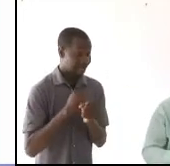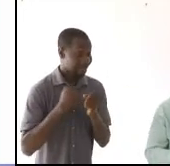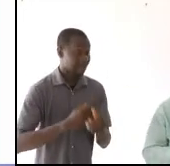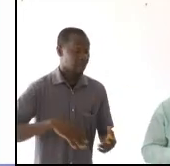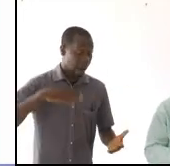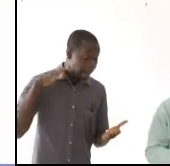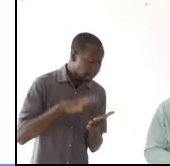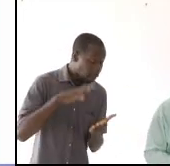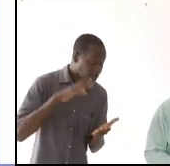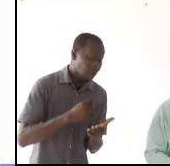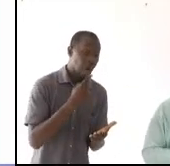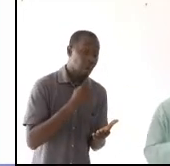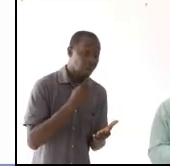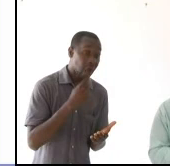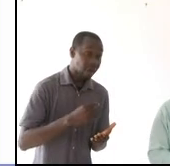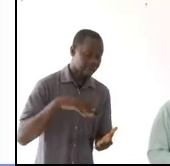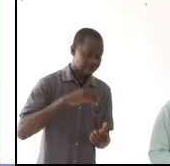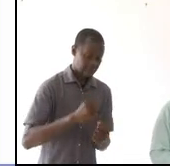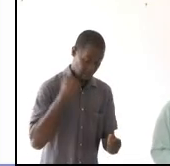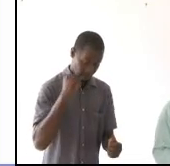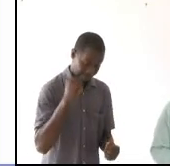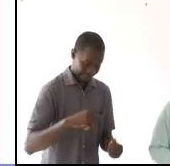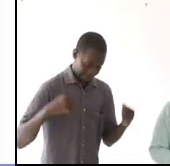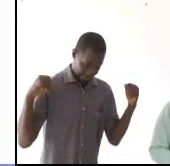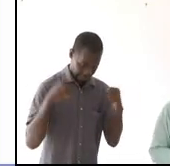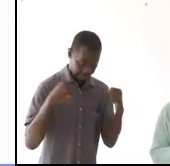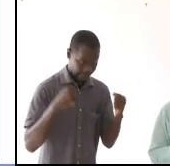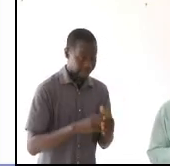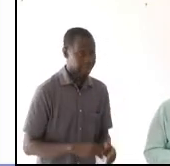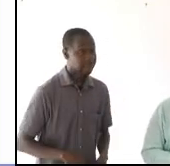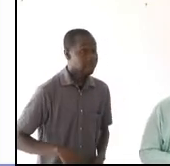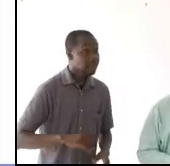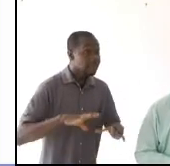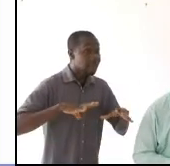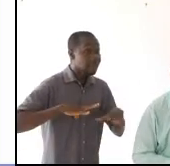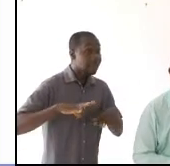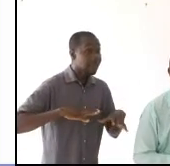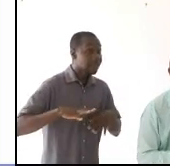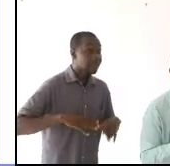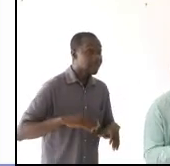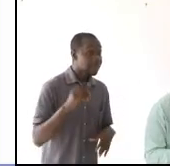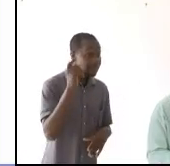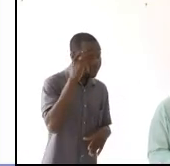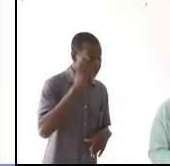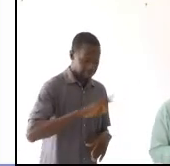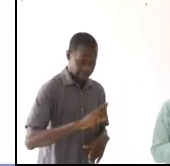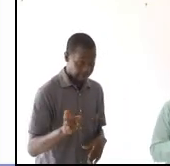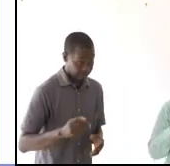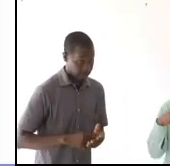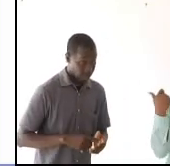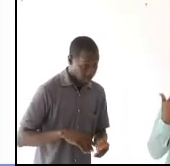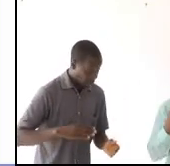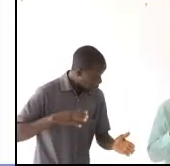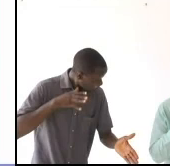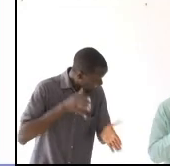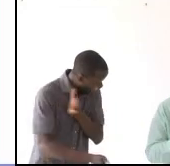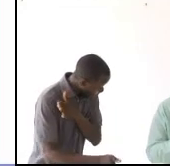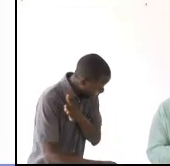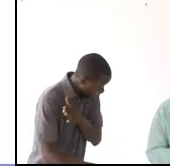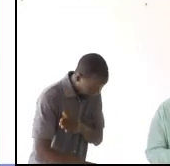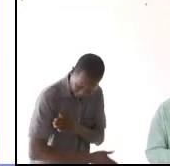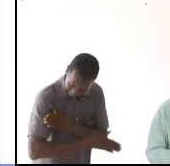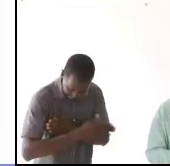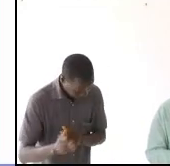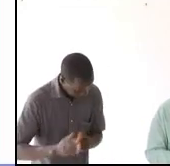more blood and you get more energy and you're ready to fight. However, it also prepares you in a case you know you can't fight, you are ready to run away. That's the